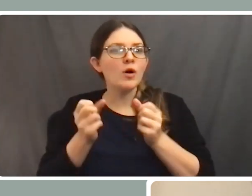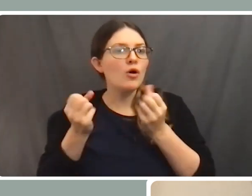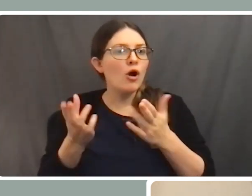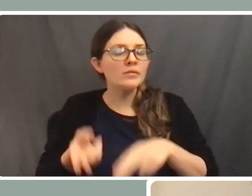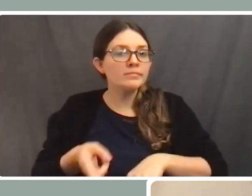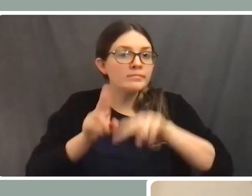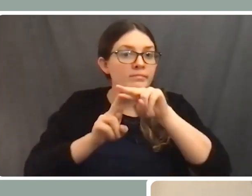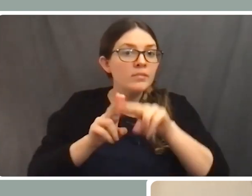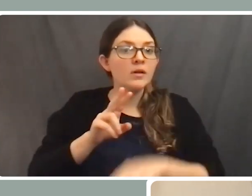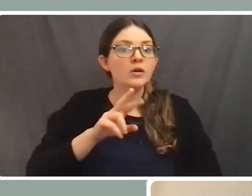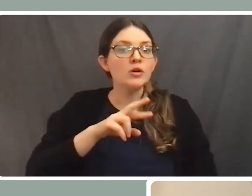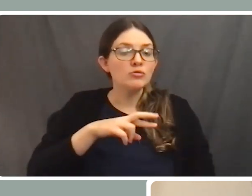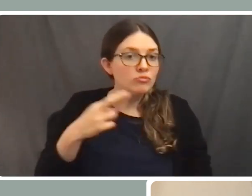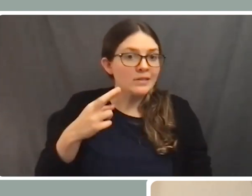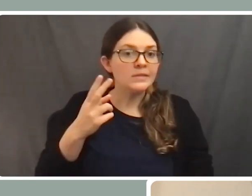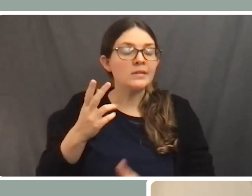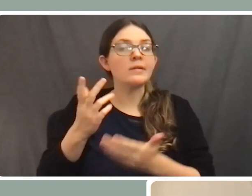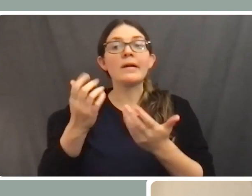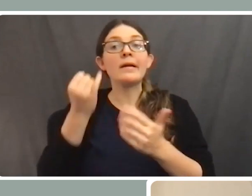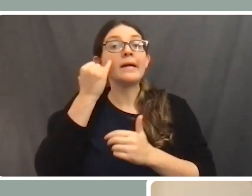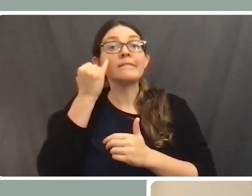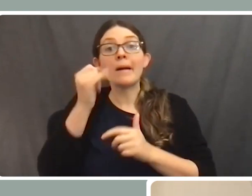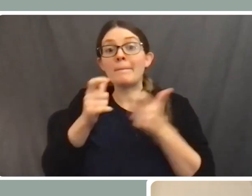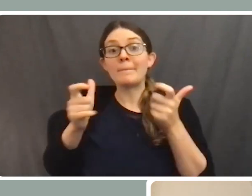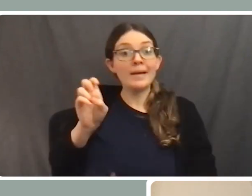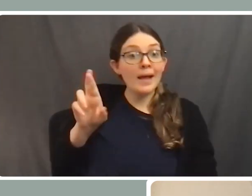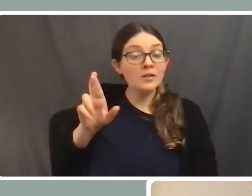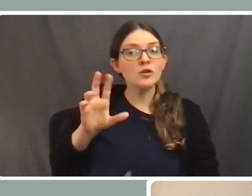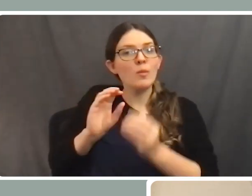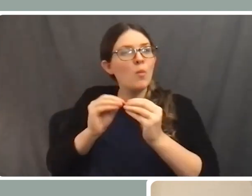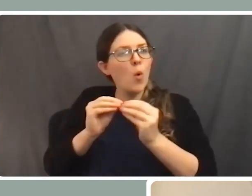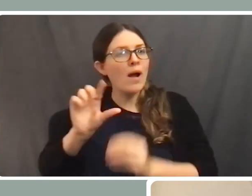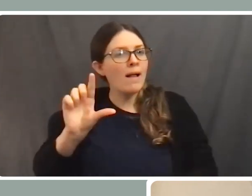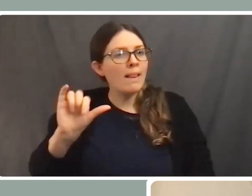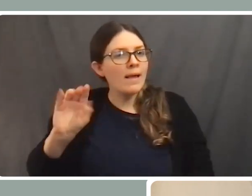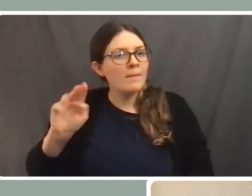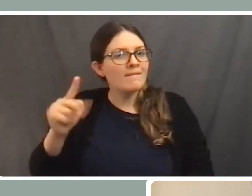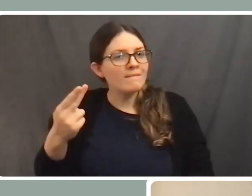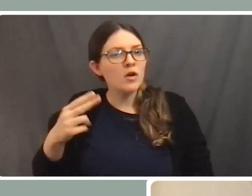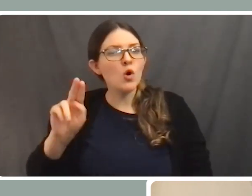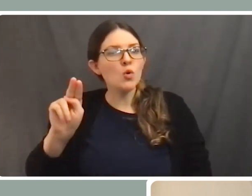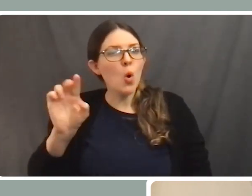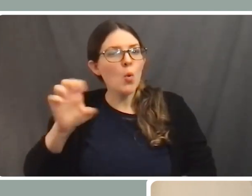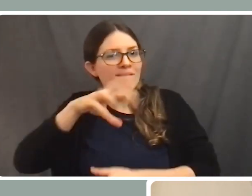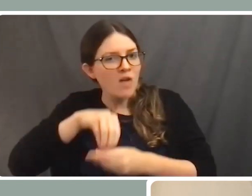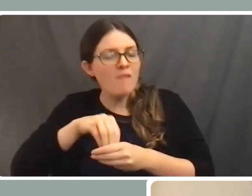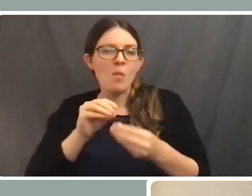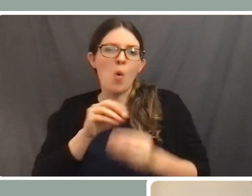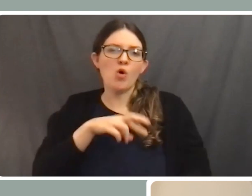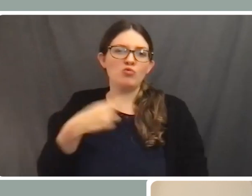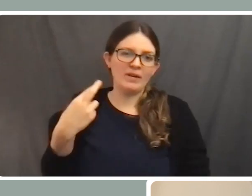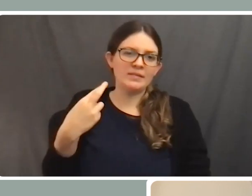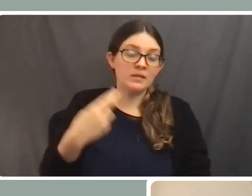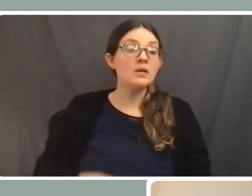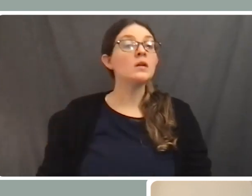there at baseline. A bigger cancer with many more lymph nodes involved has a little bit more risk associated with it. And